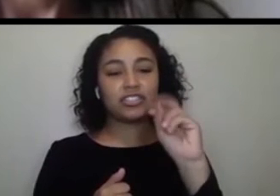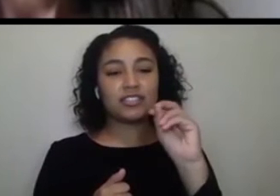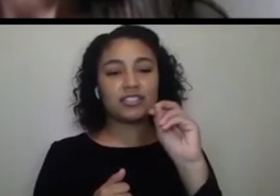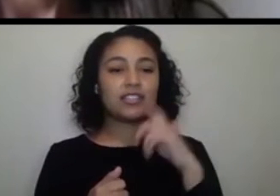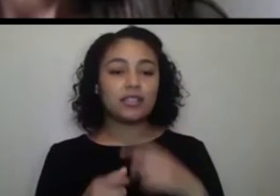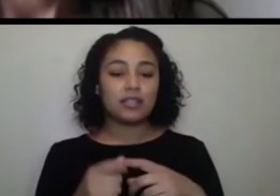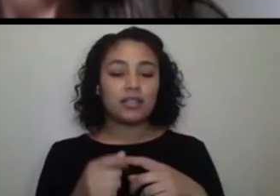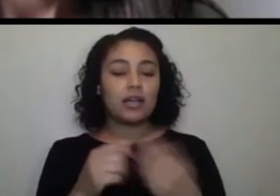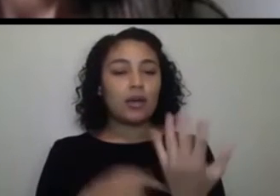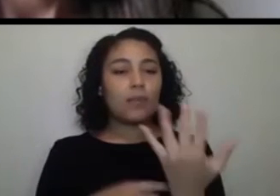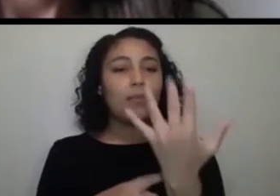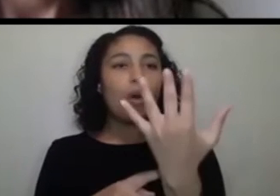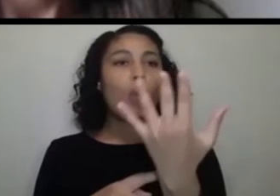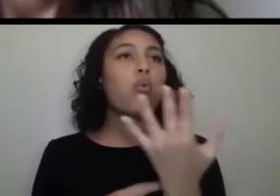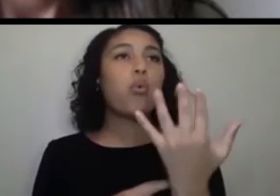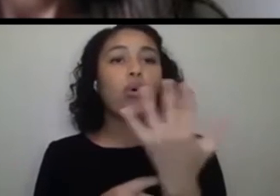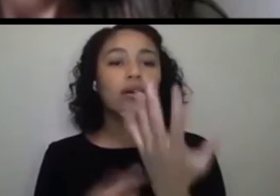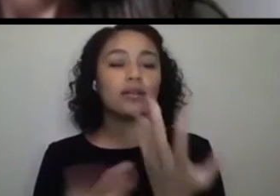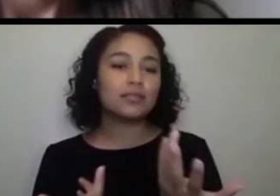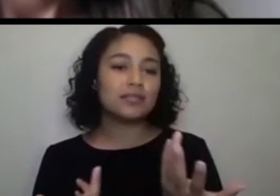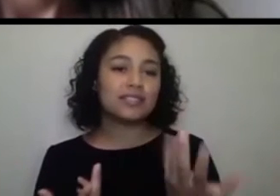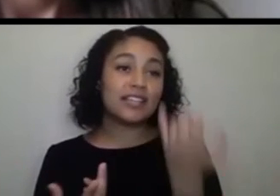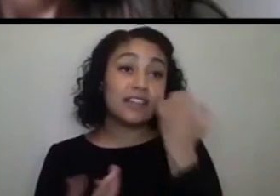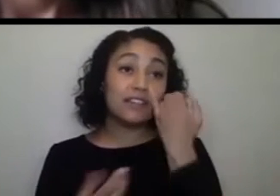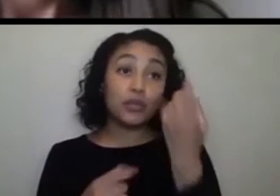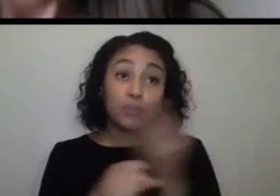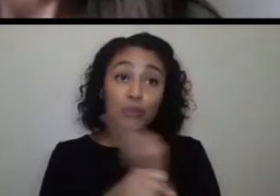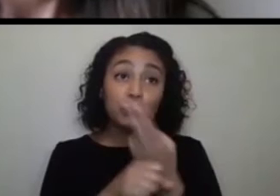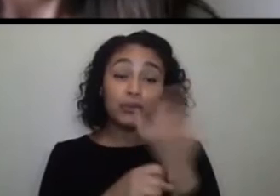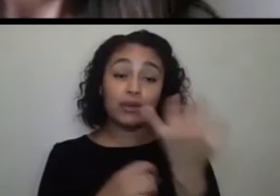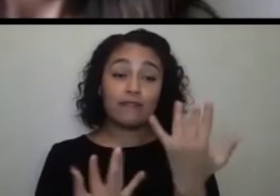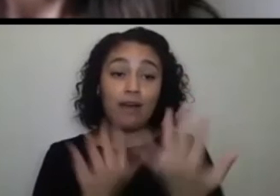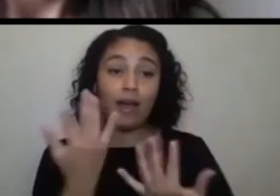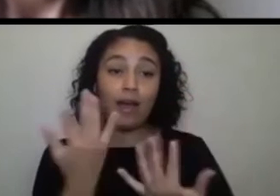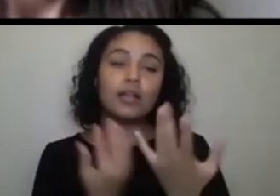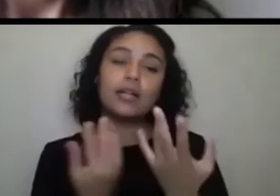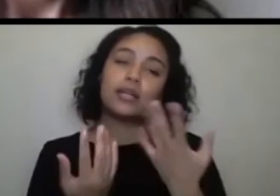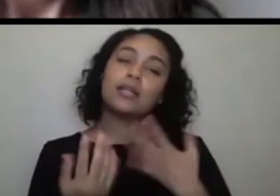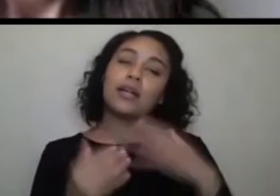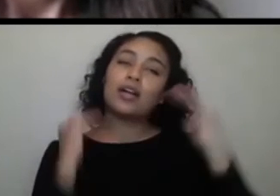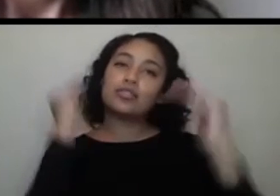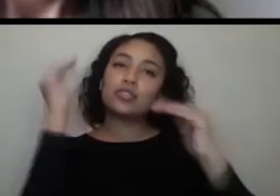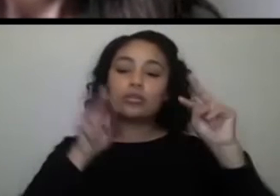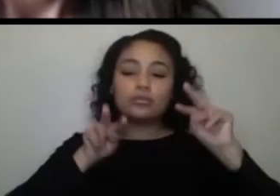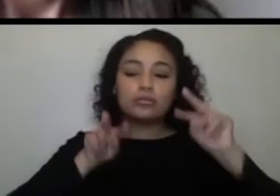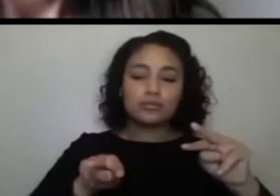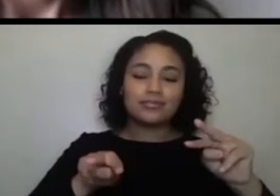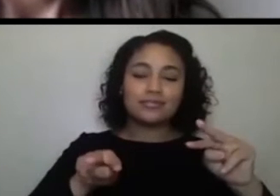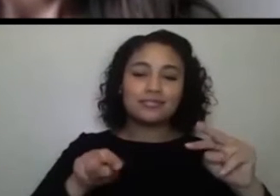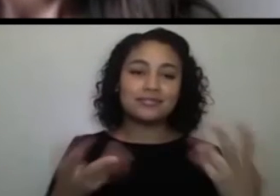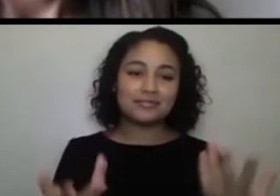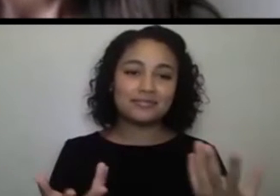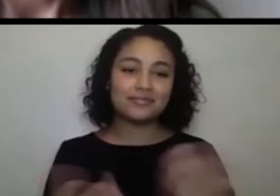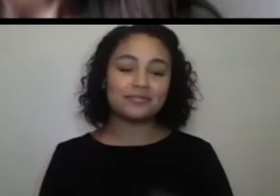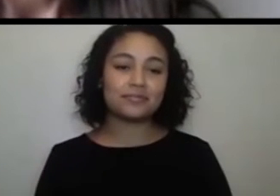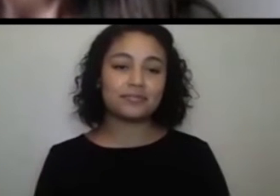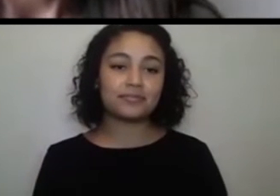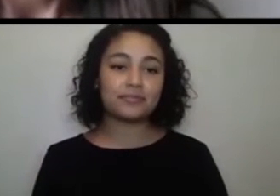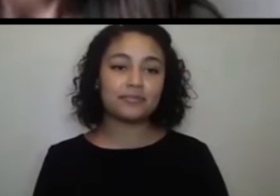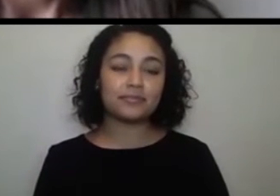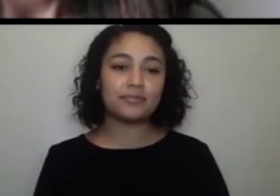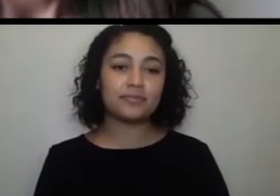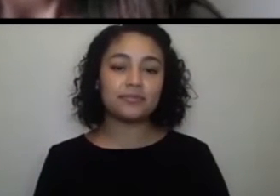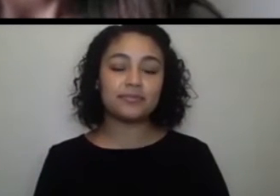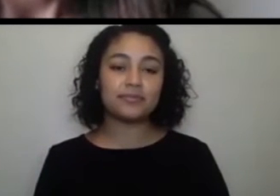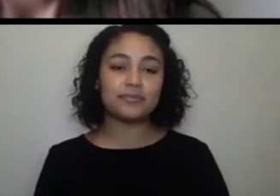with a bag of potato chips. If you're going to use fire, it needs supervision. And also, little kids